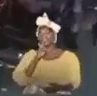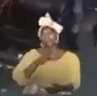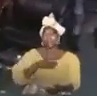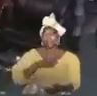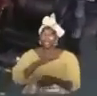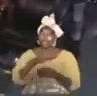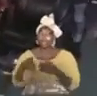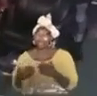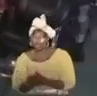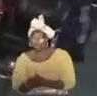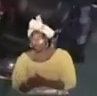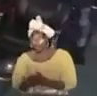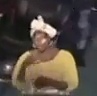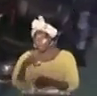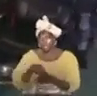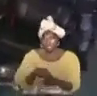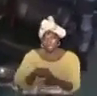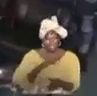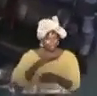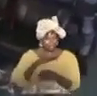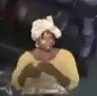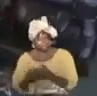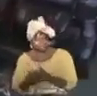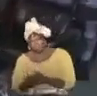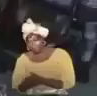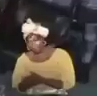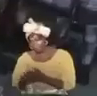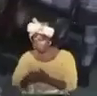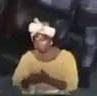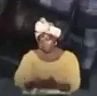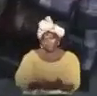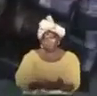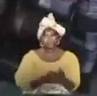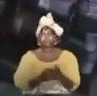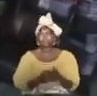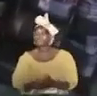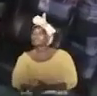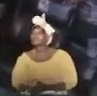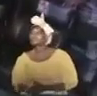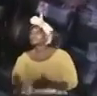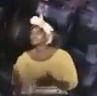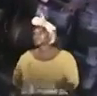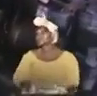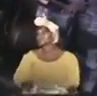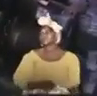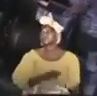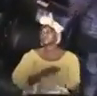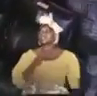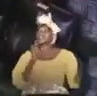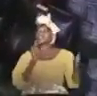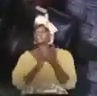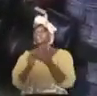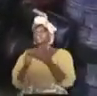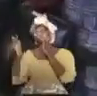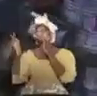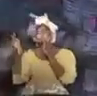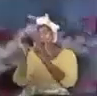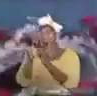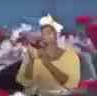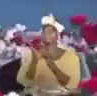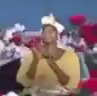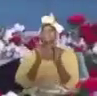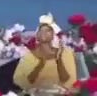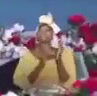Lord. You are my only God. Lift your hands and lift your voice as we worship. Jesus.